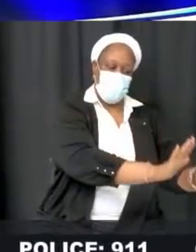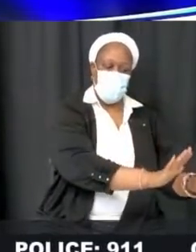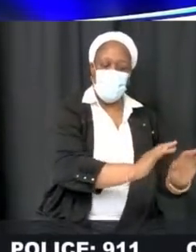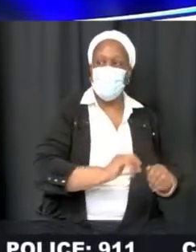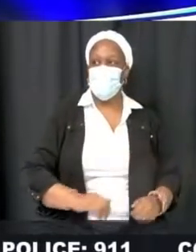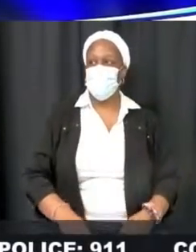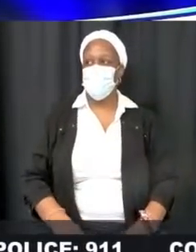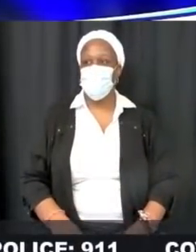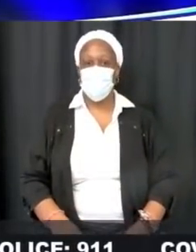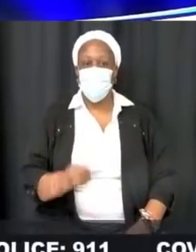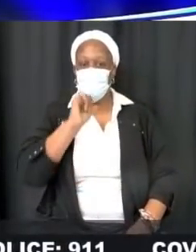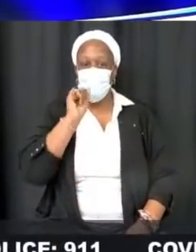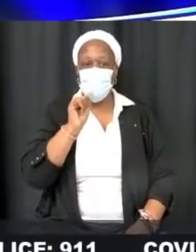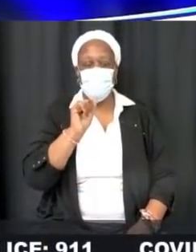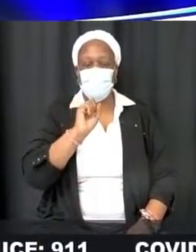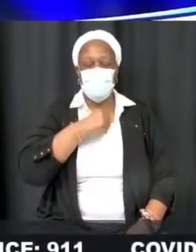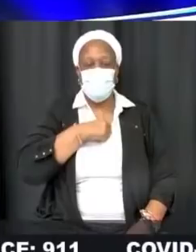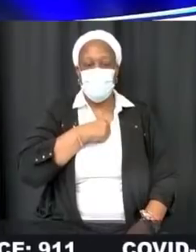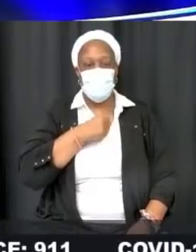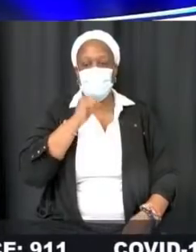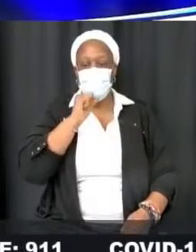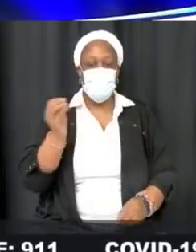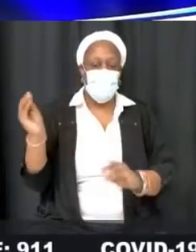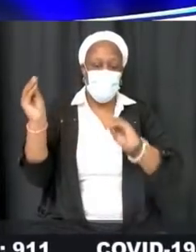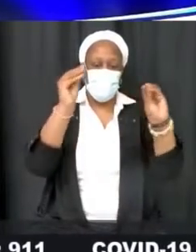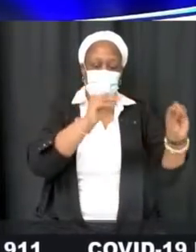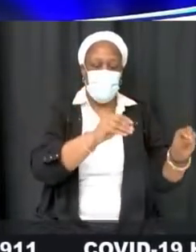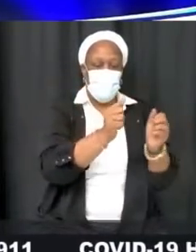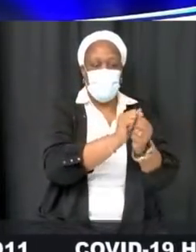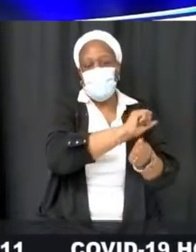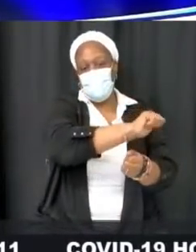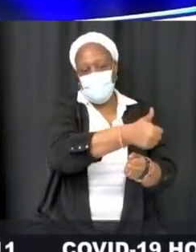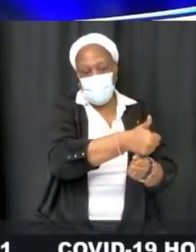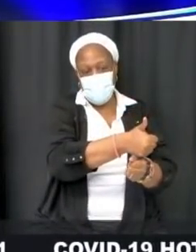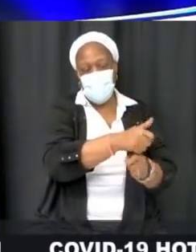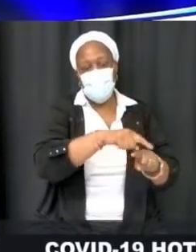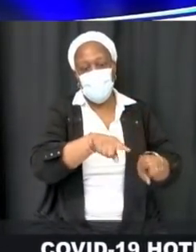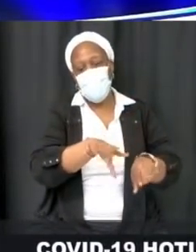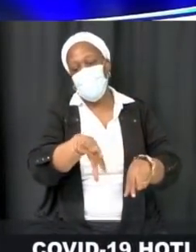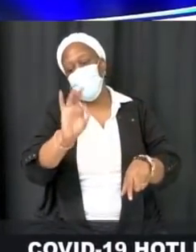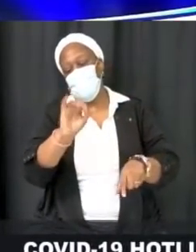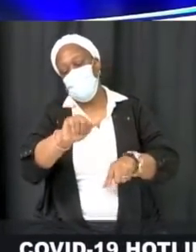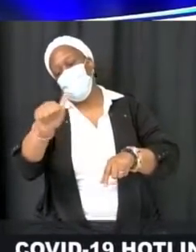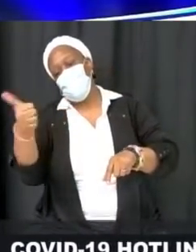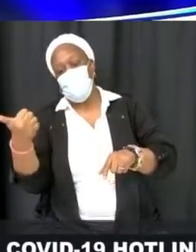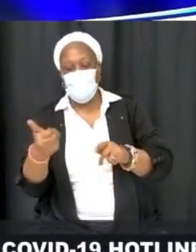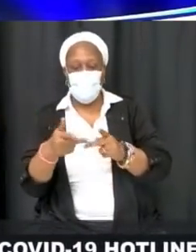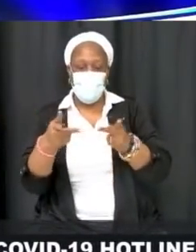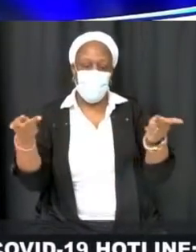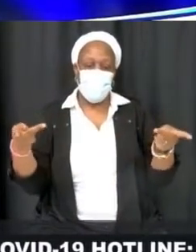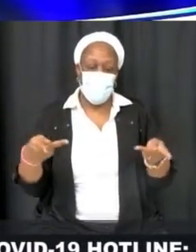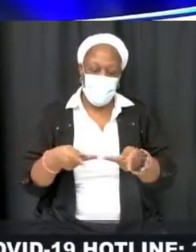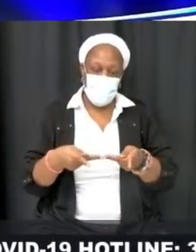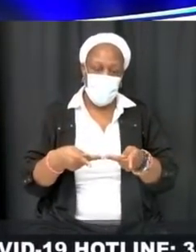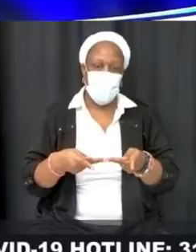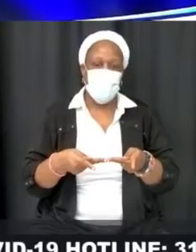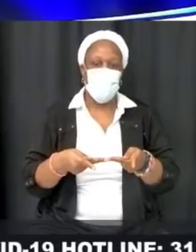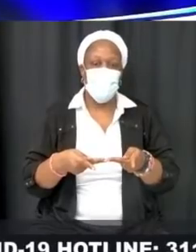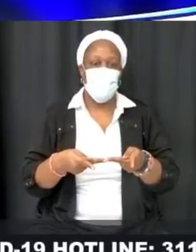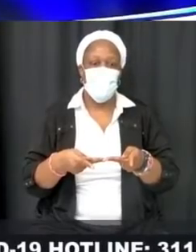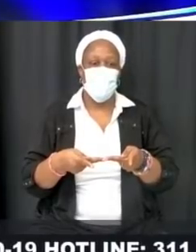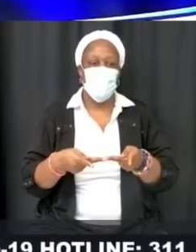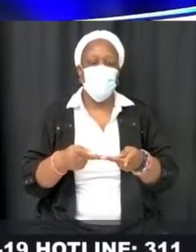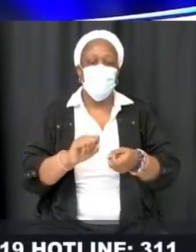not put them back immediately with the other prisoners, but we will sanitize a few